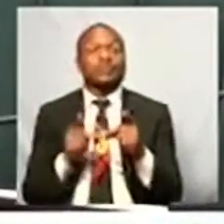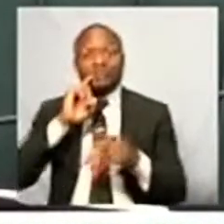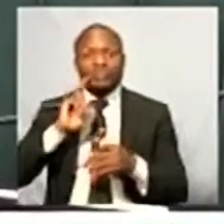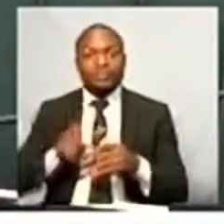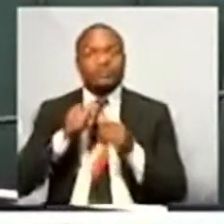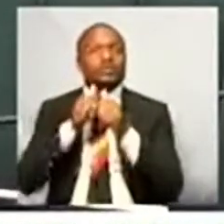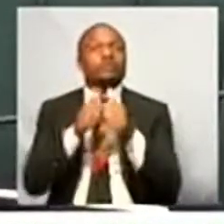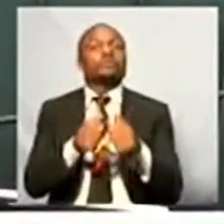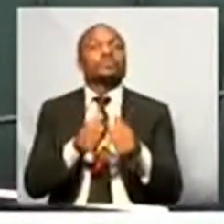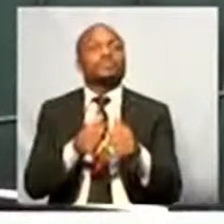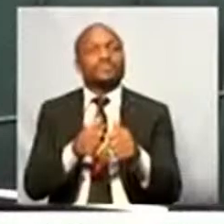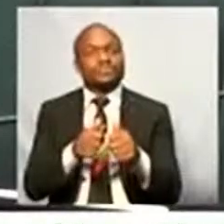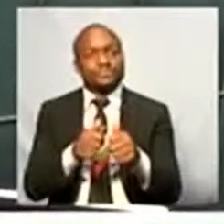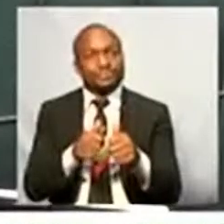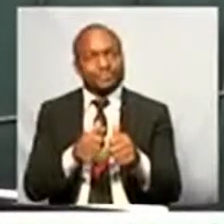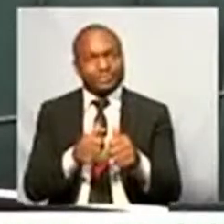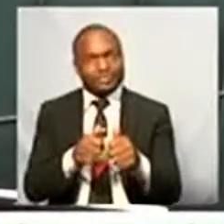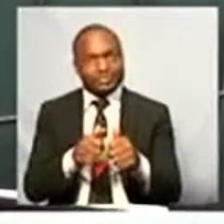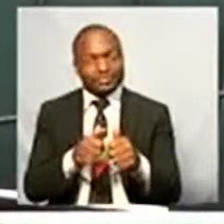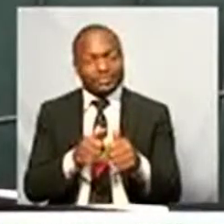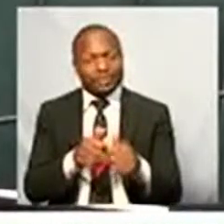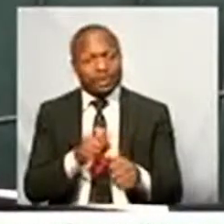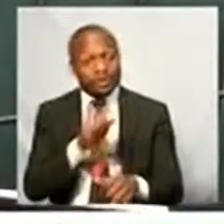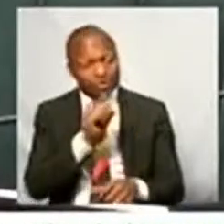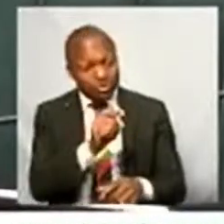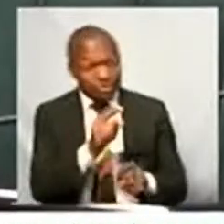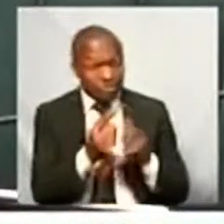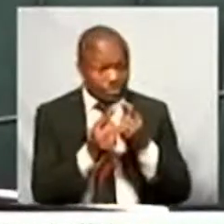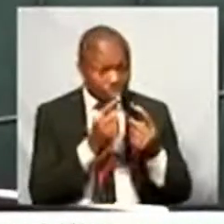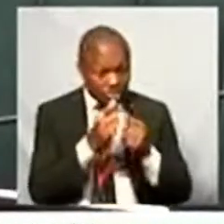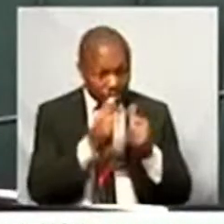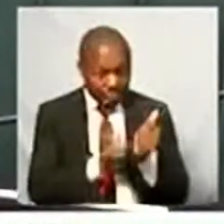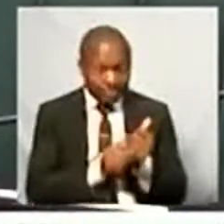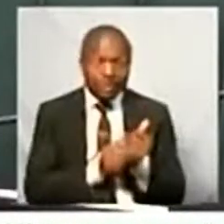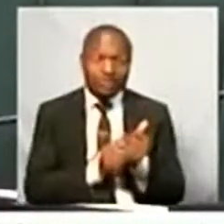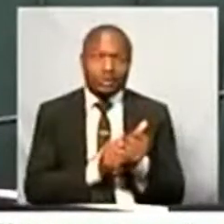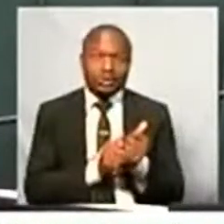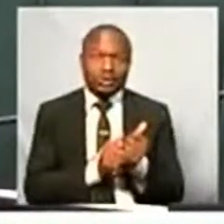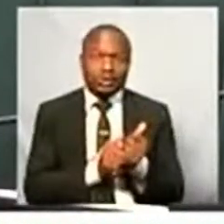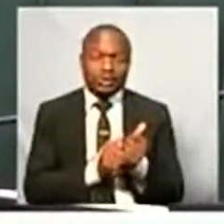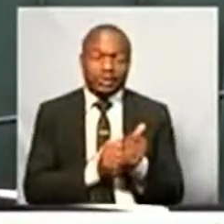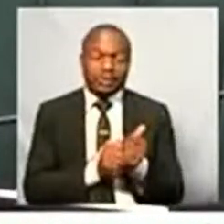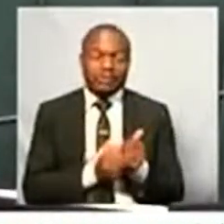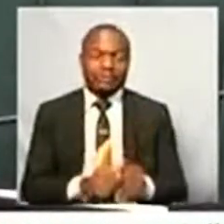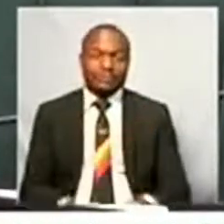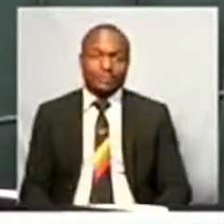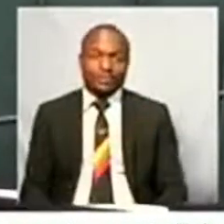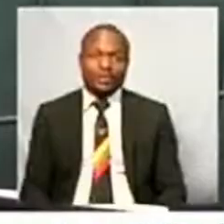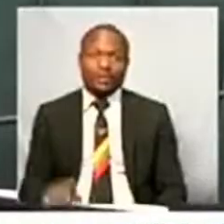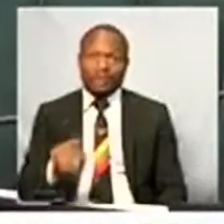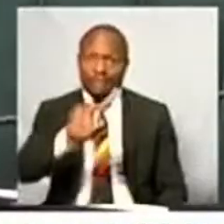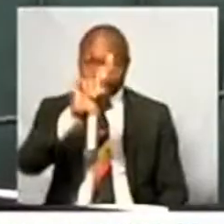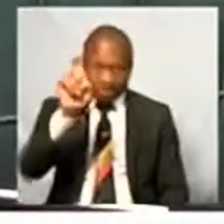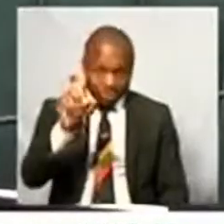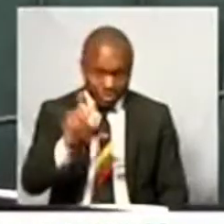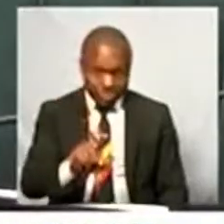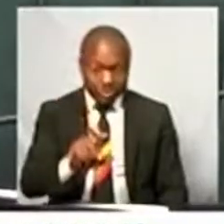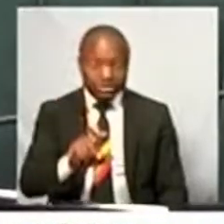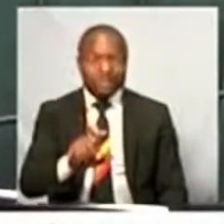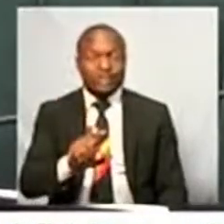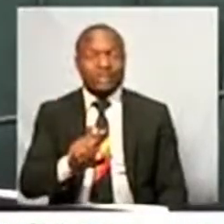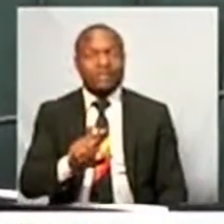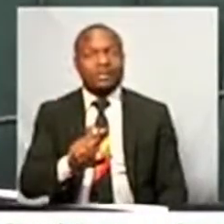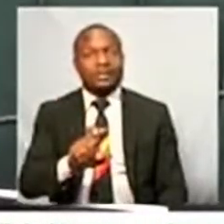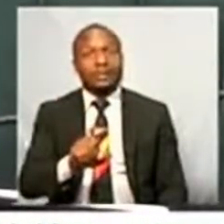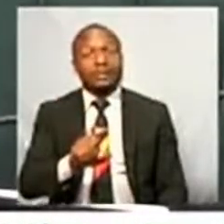to be followed. So when you talk about, because the question was obviously in the absence of